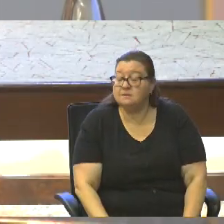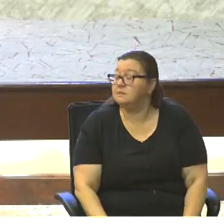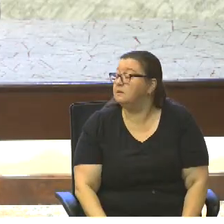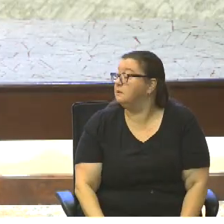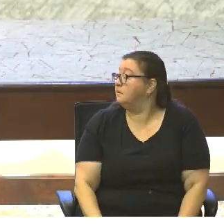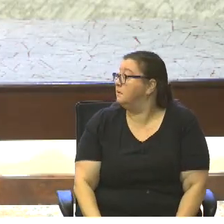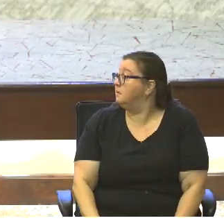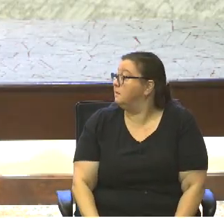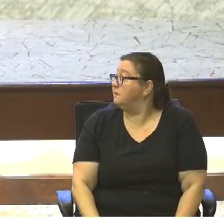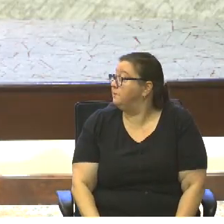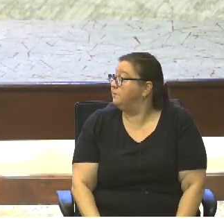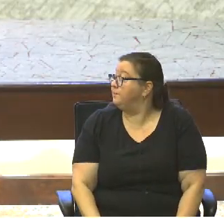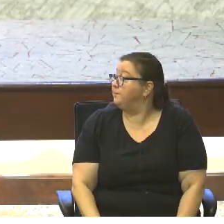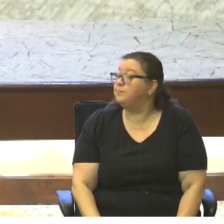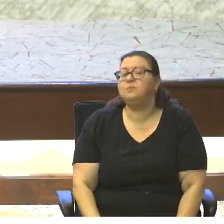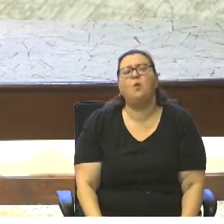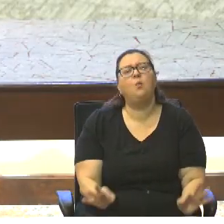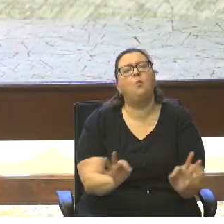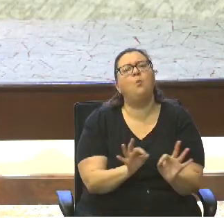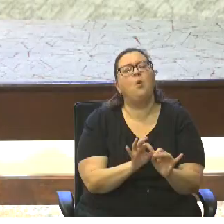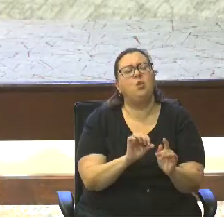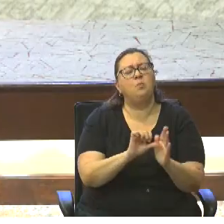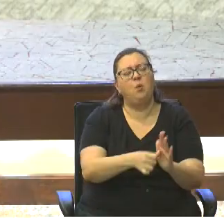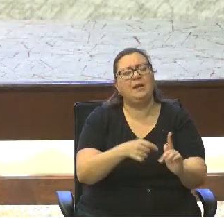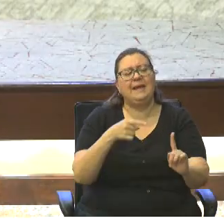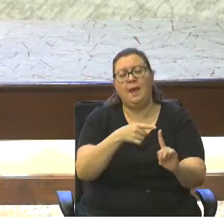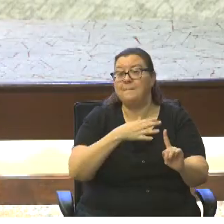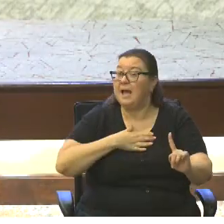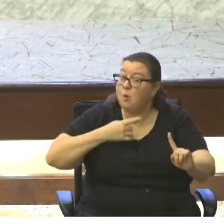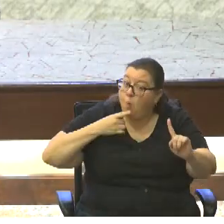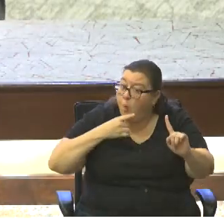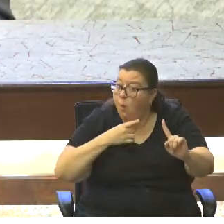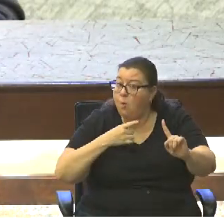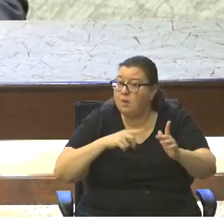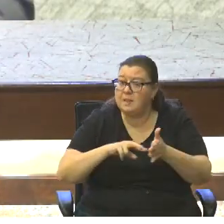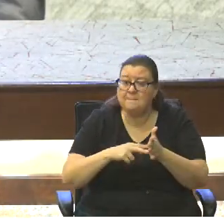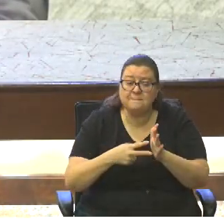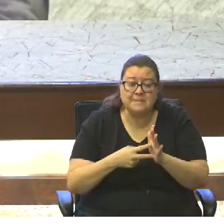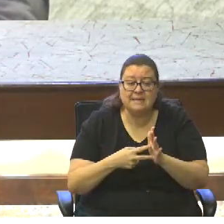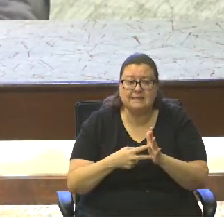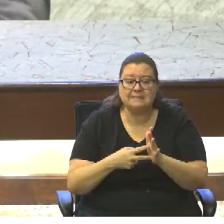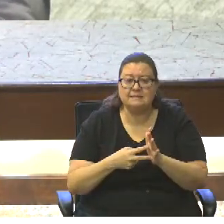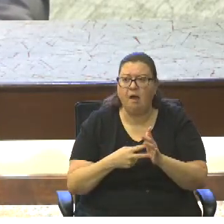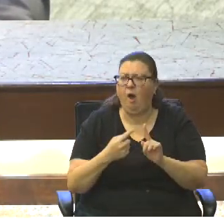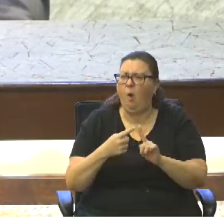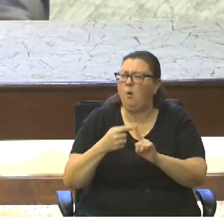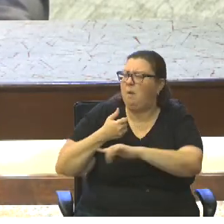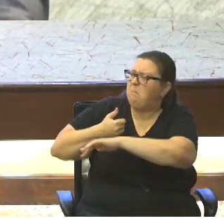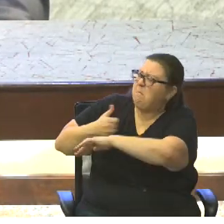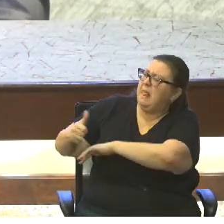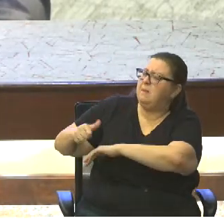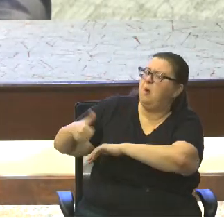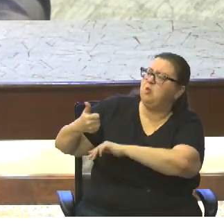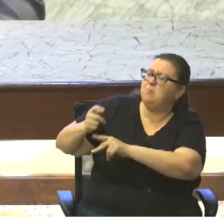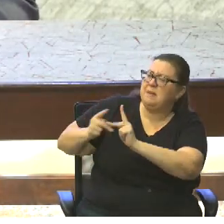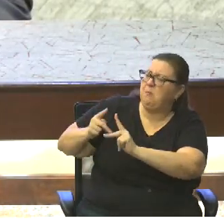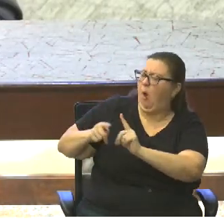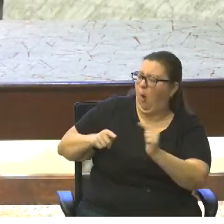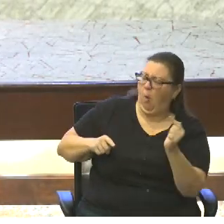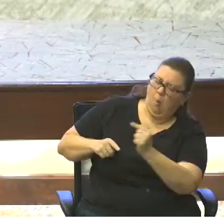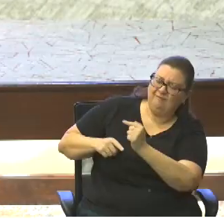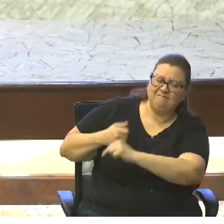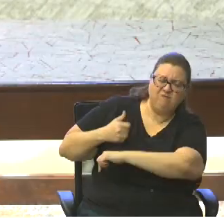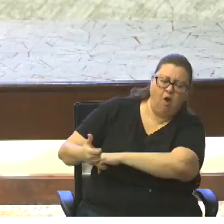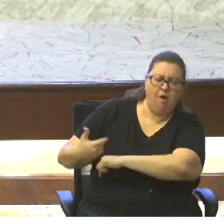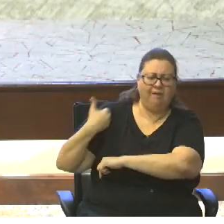pointing out that it is certainly not my goal or my intent here to throw any predecessors at the airport under the bus here.